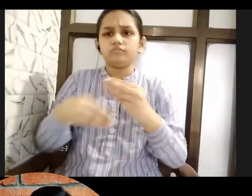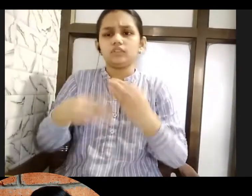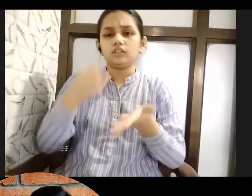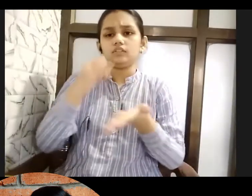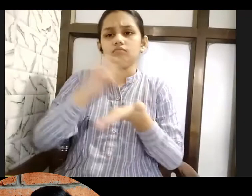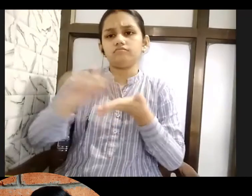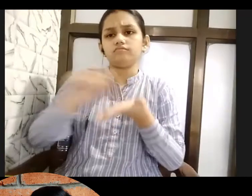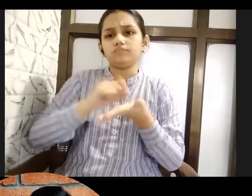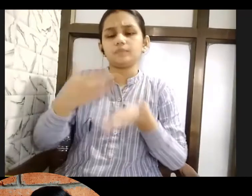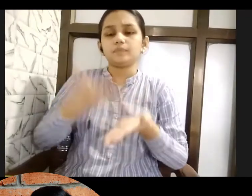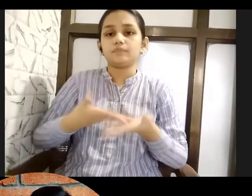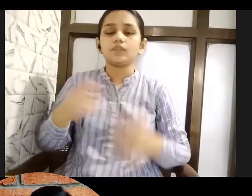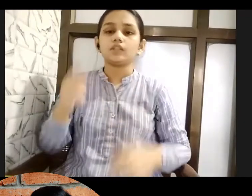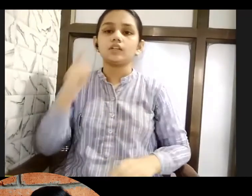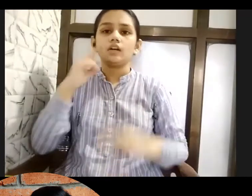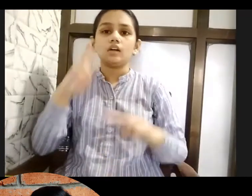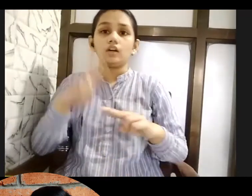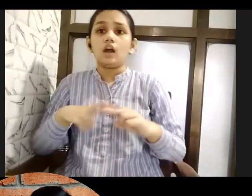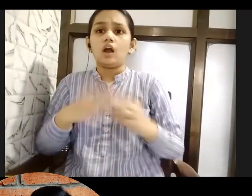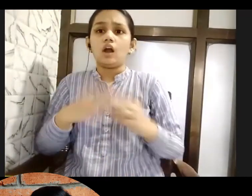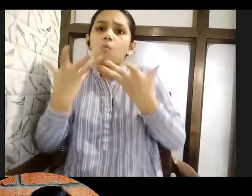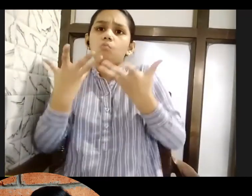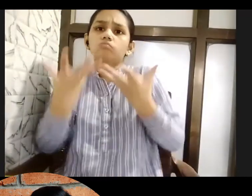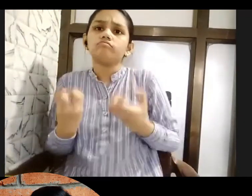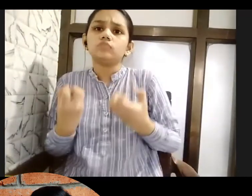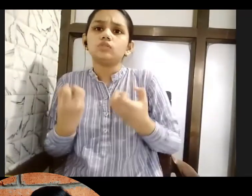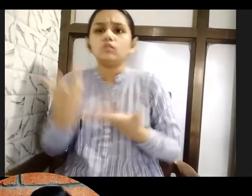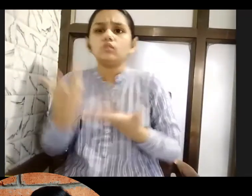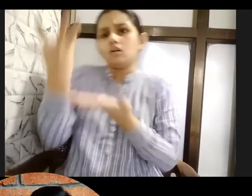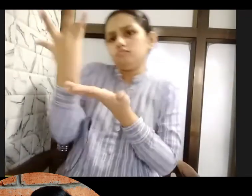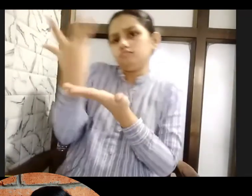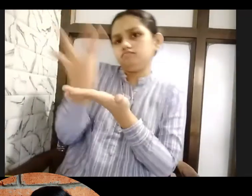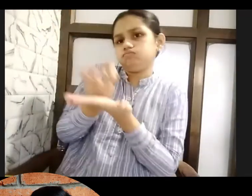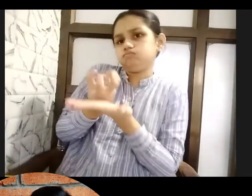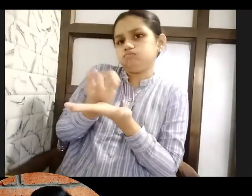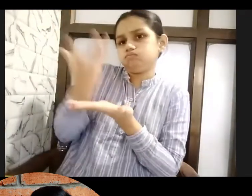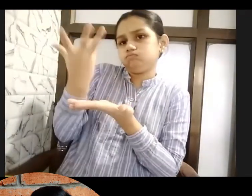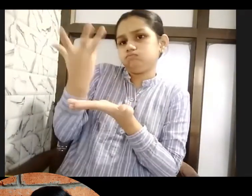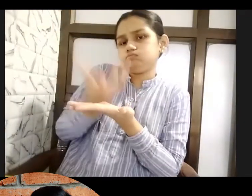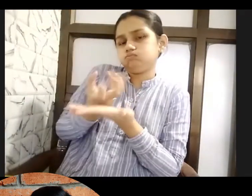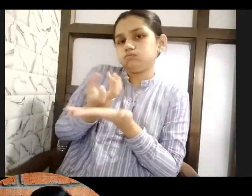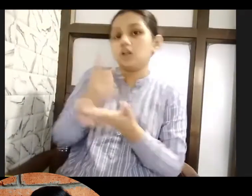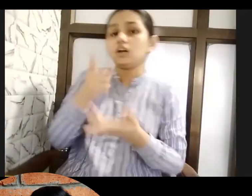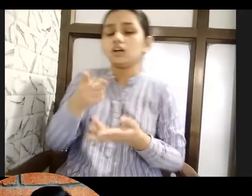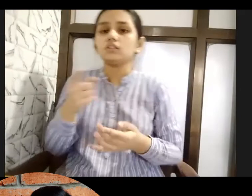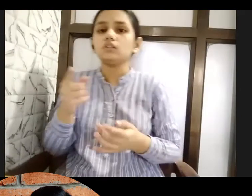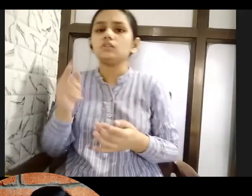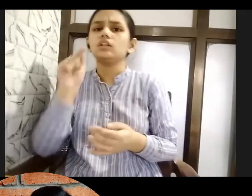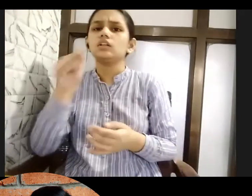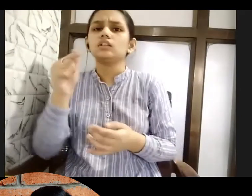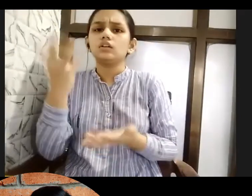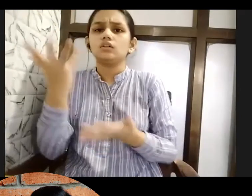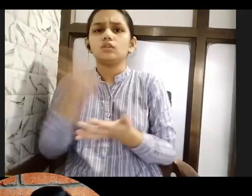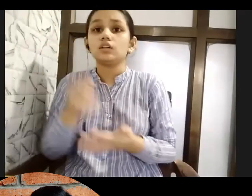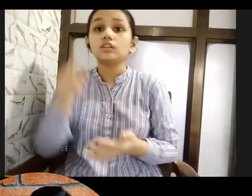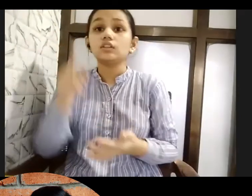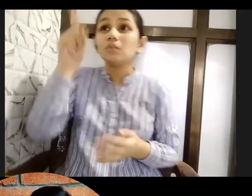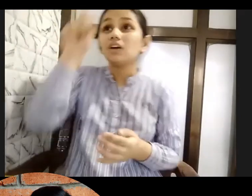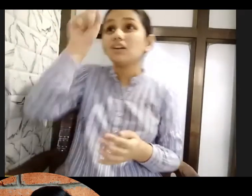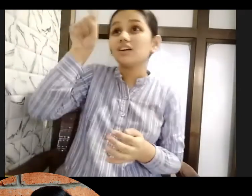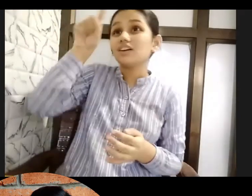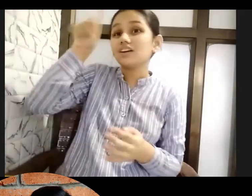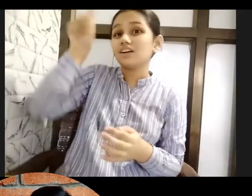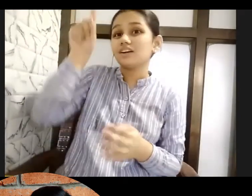Now if I want to download this image, I can simply click on